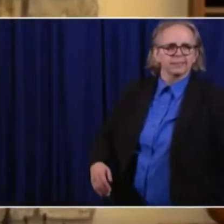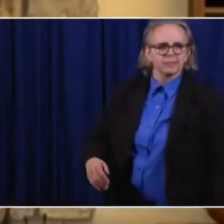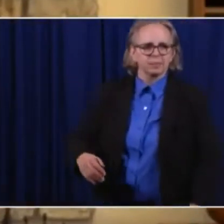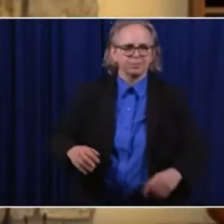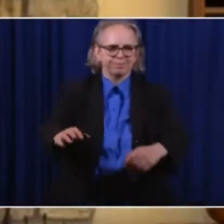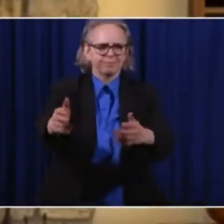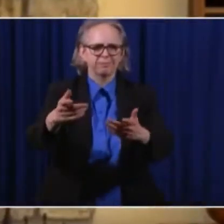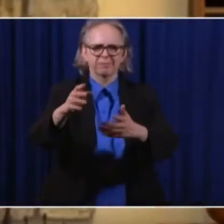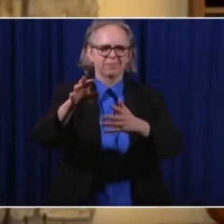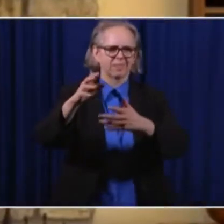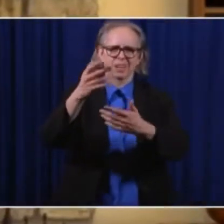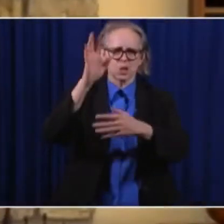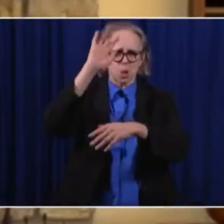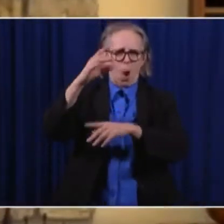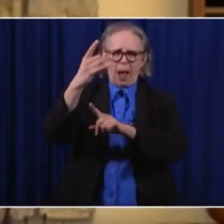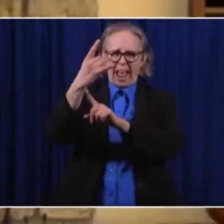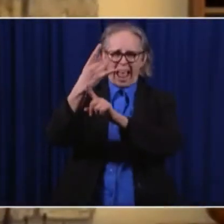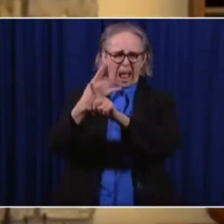months that,